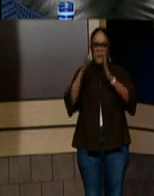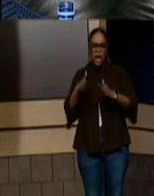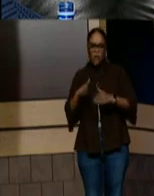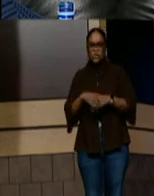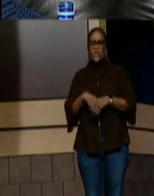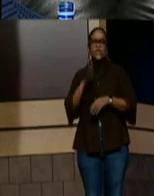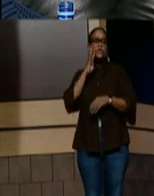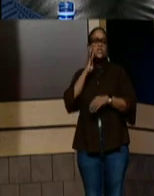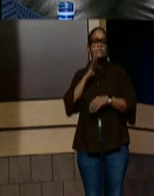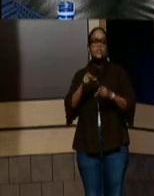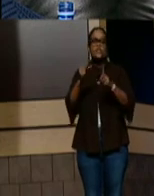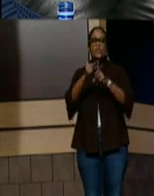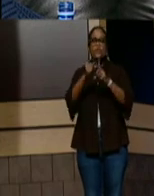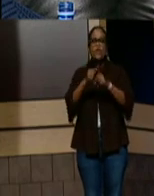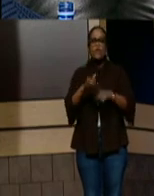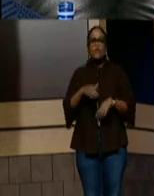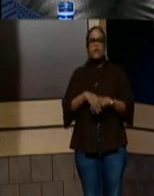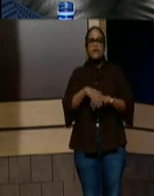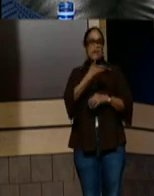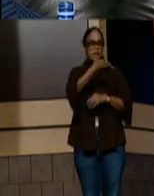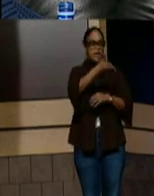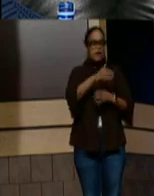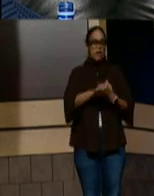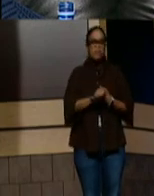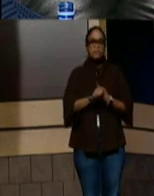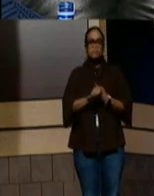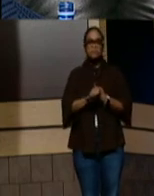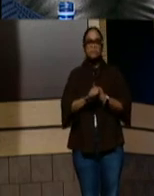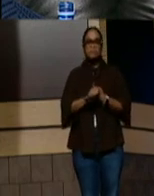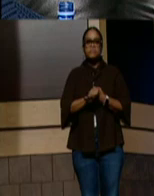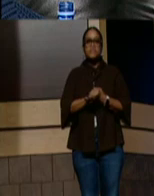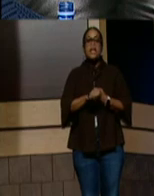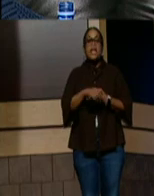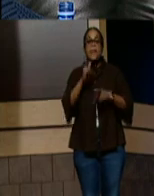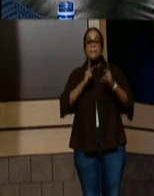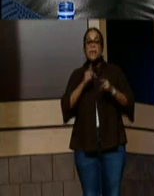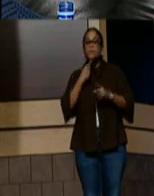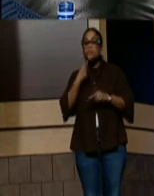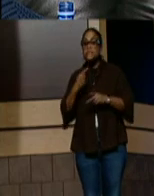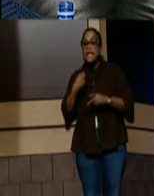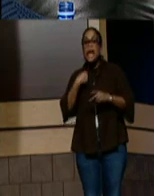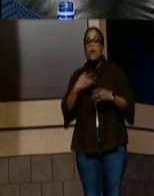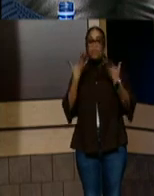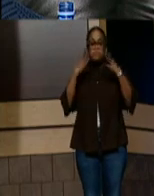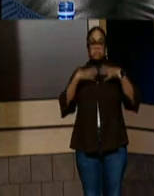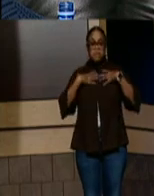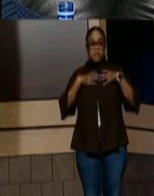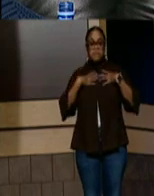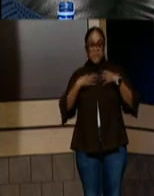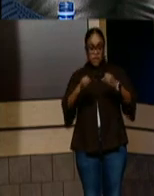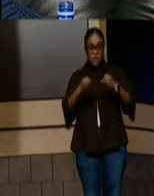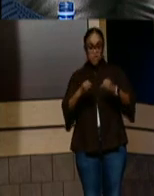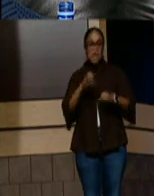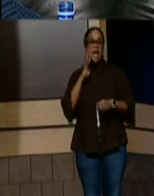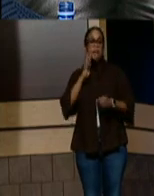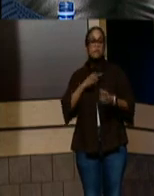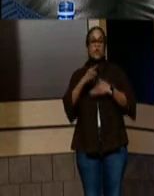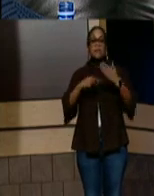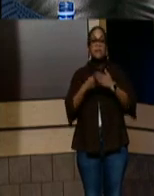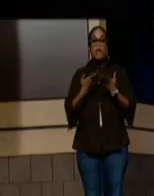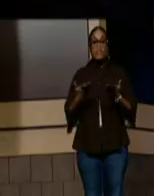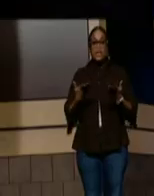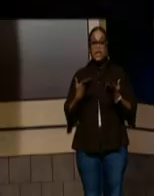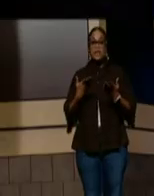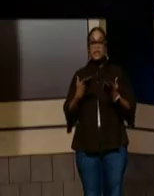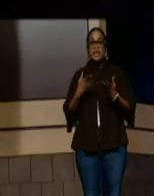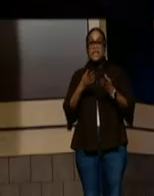here, and my servant who has coronavirus Amen. Shall be healed. Now, I'm talking about things that's got to do with